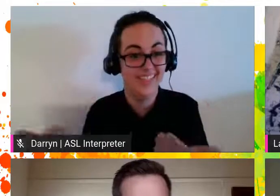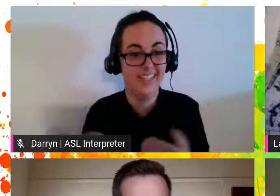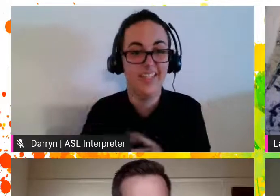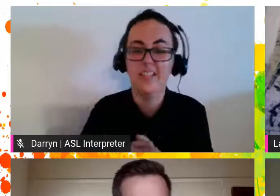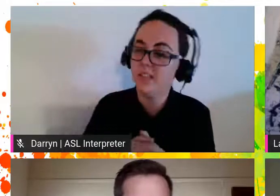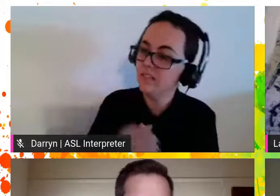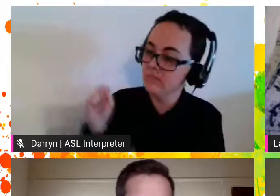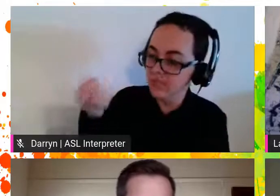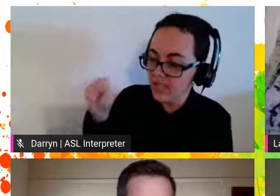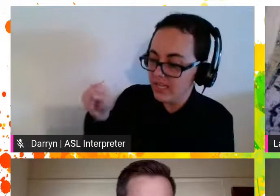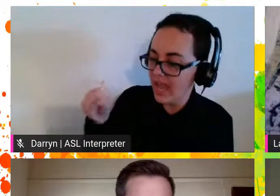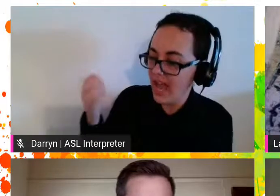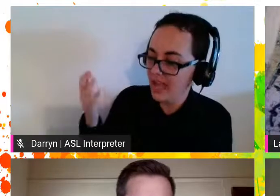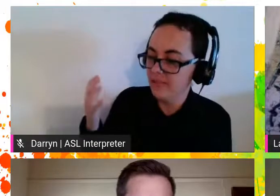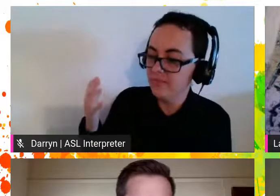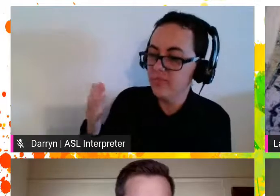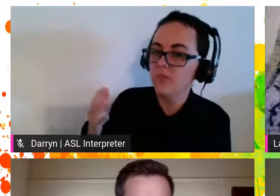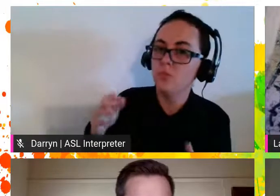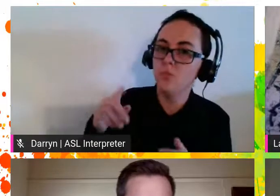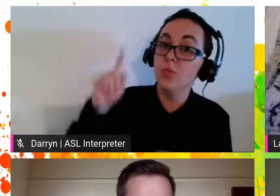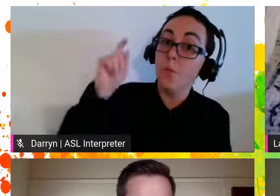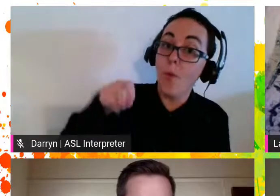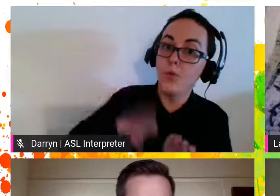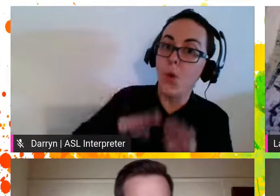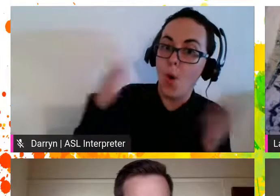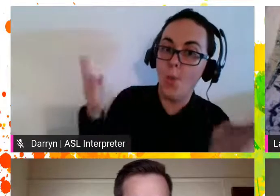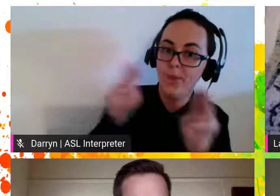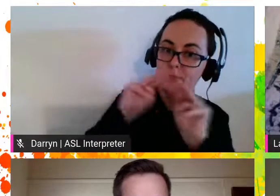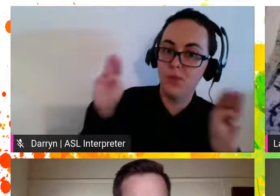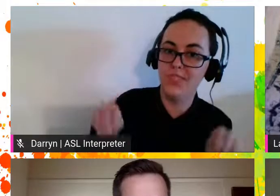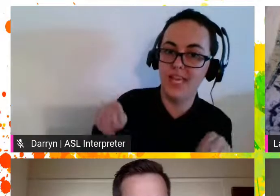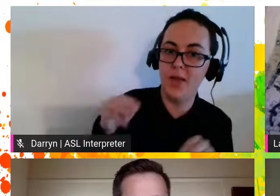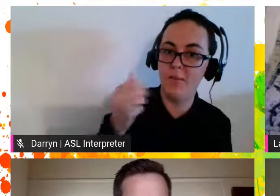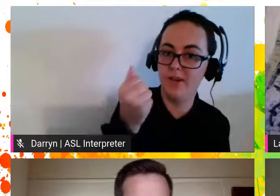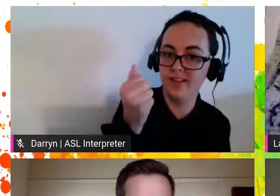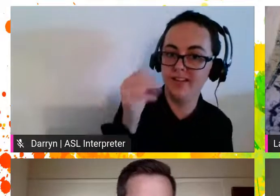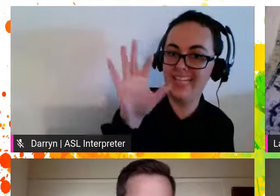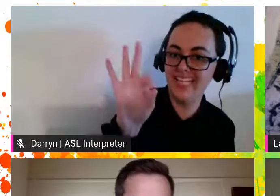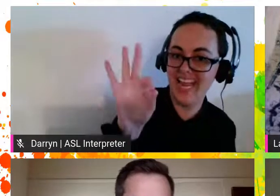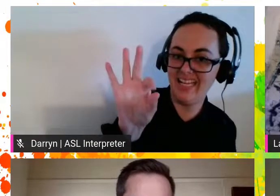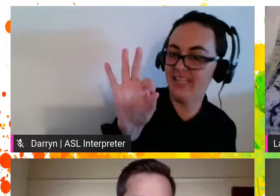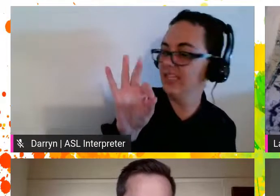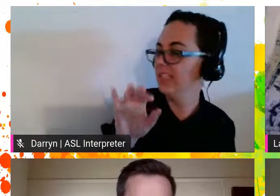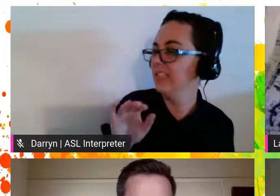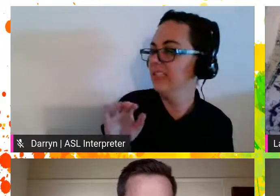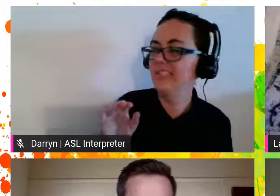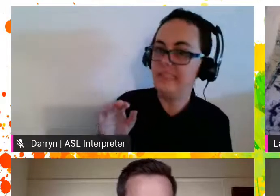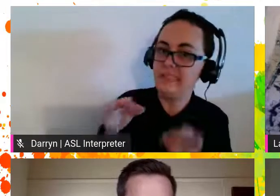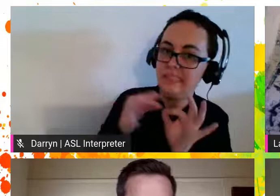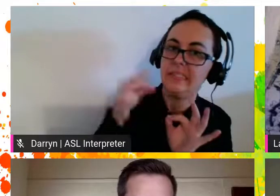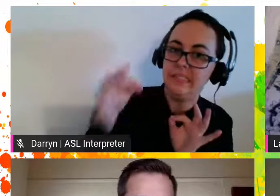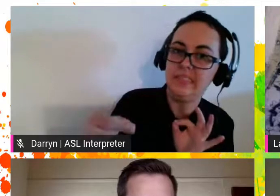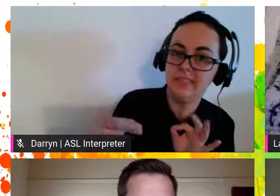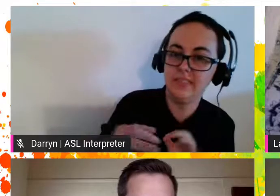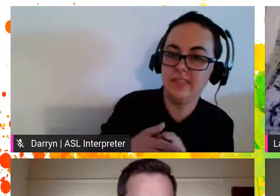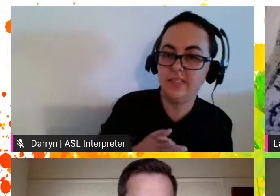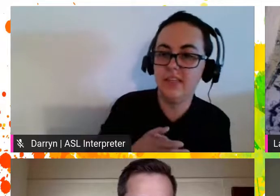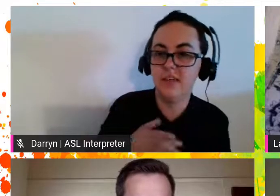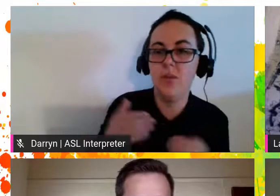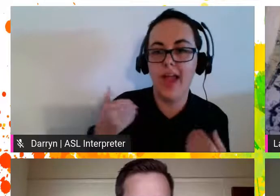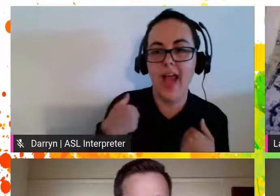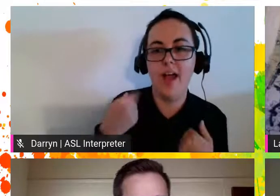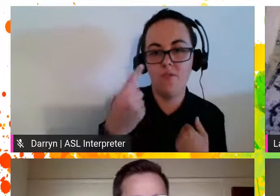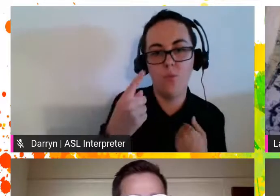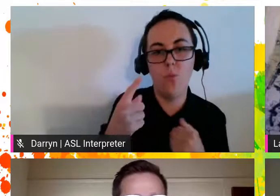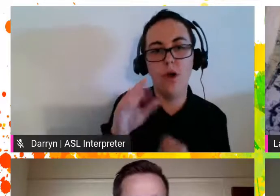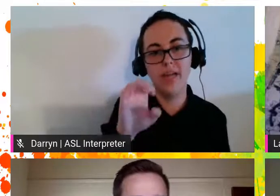museum was scheduled to open on the 9th. We've been a little delayed, but we do have a Colleen Smith exhibition that's up right now. So when